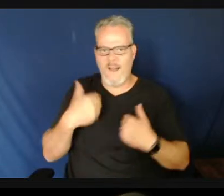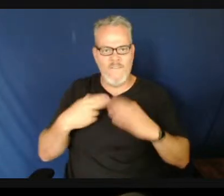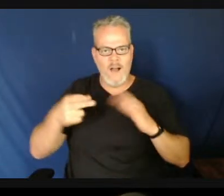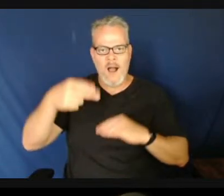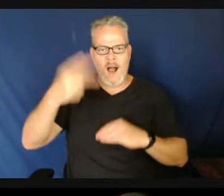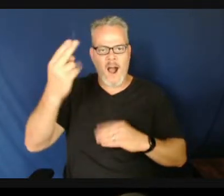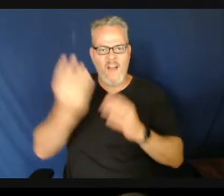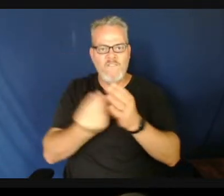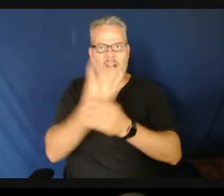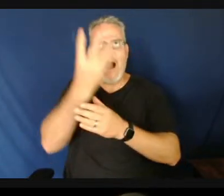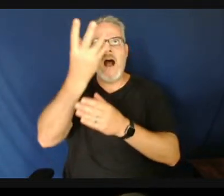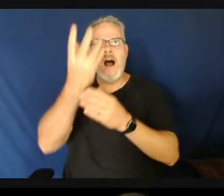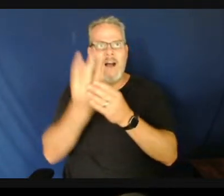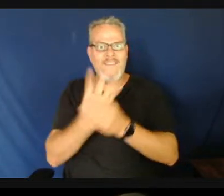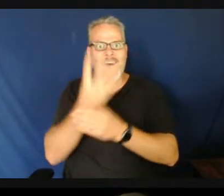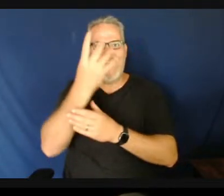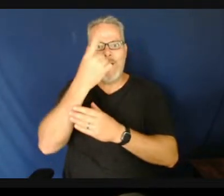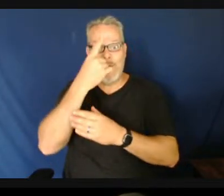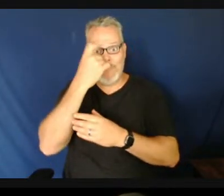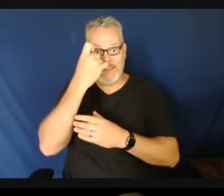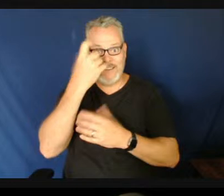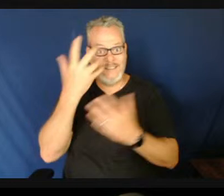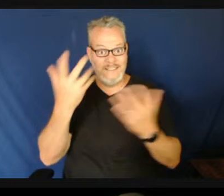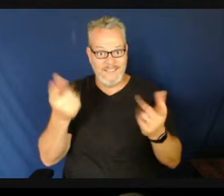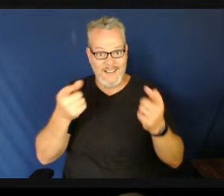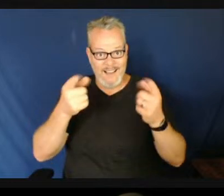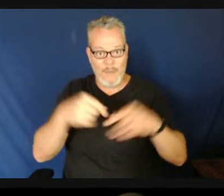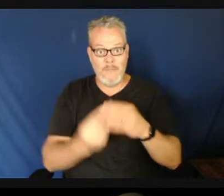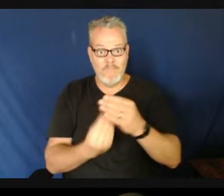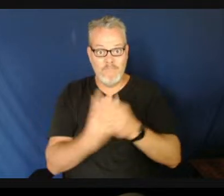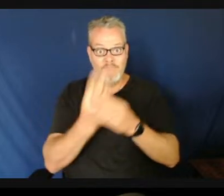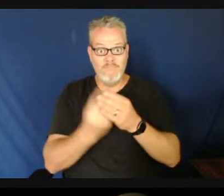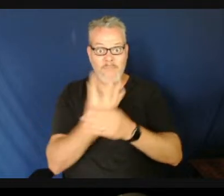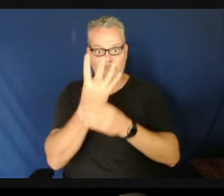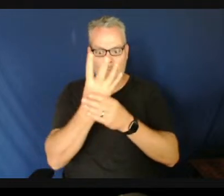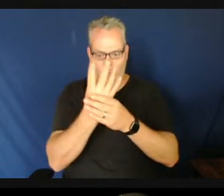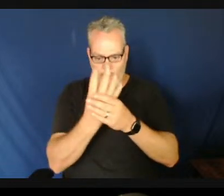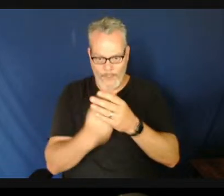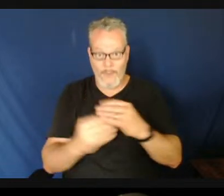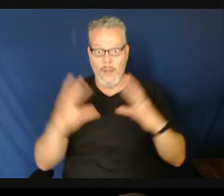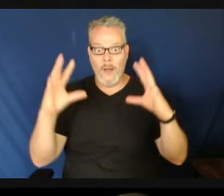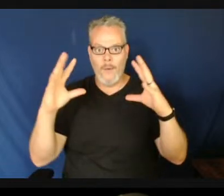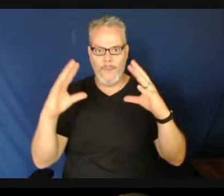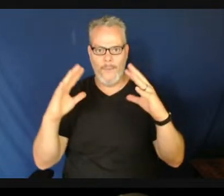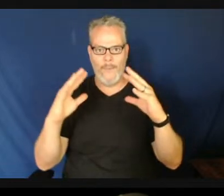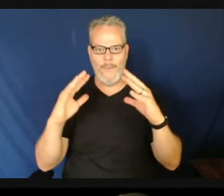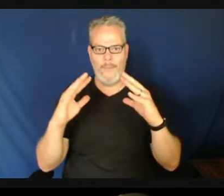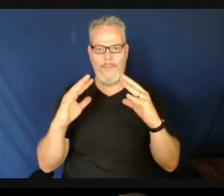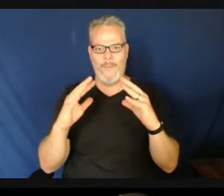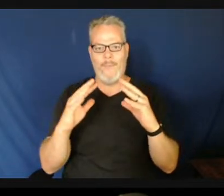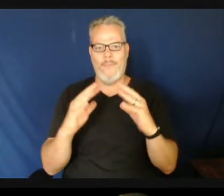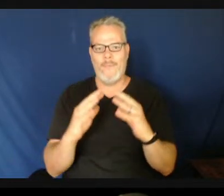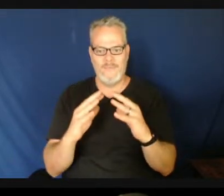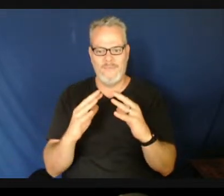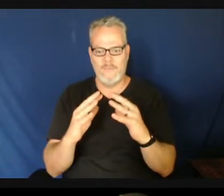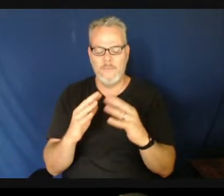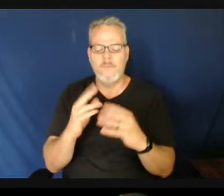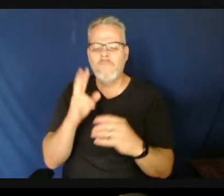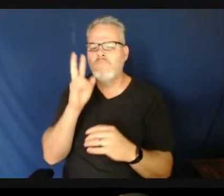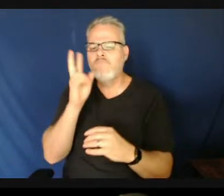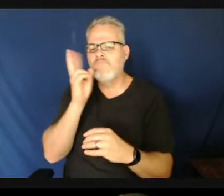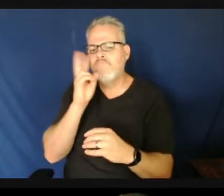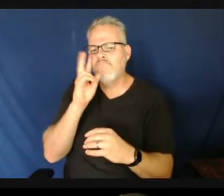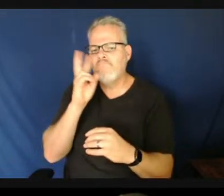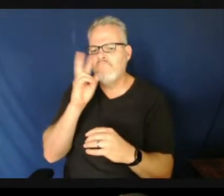because it began deflating immediately with that low fountaining phase. So we have not seen that occur here, and so it awaits to be seen whether we see